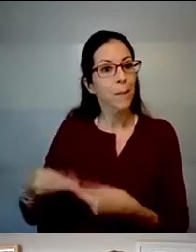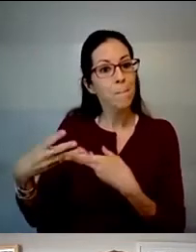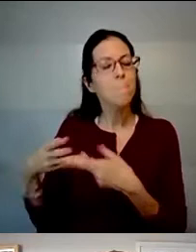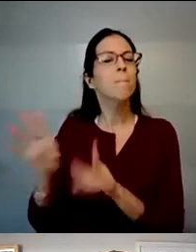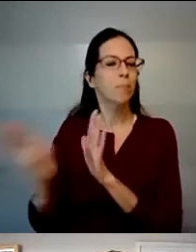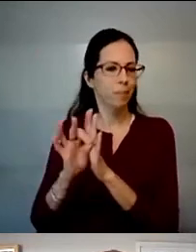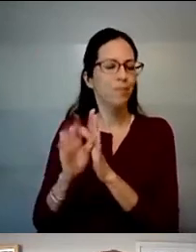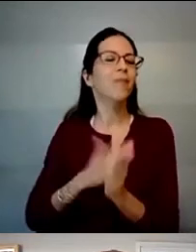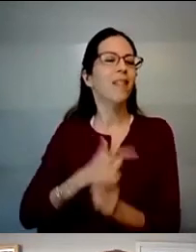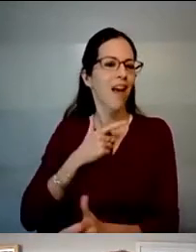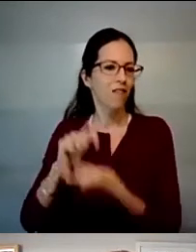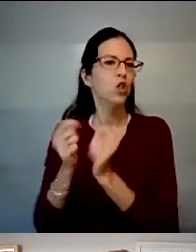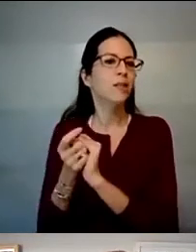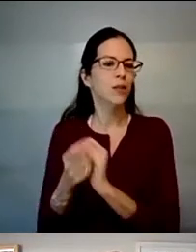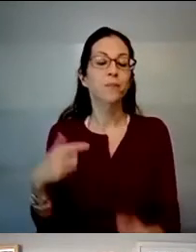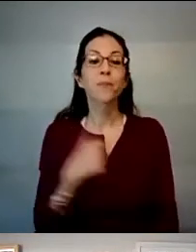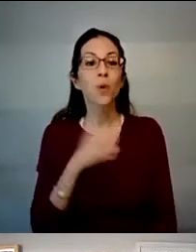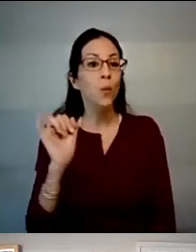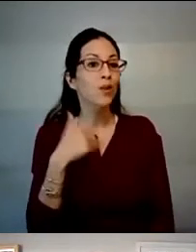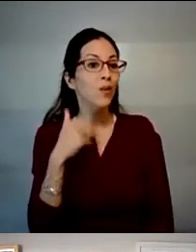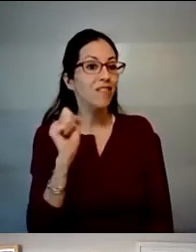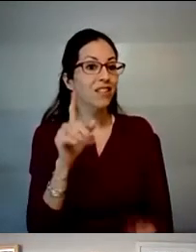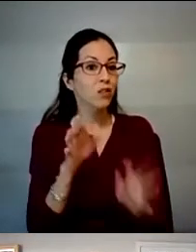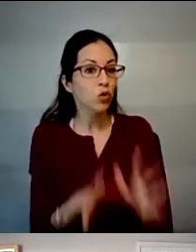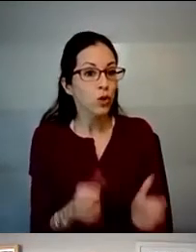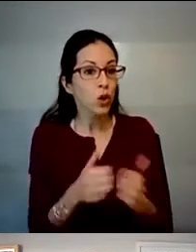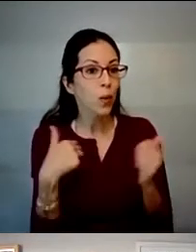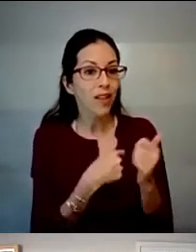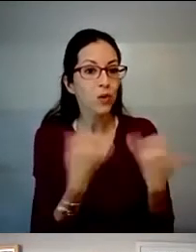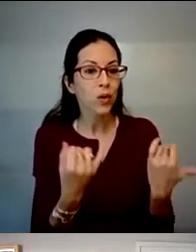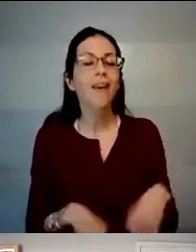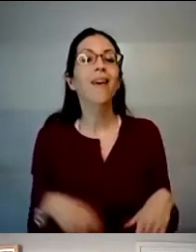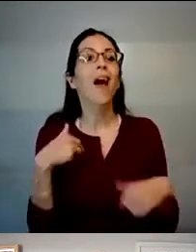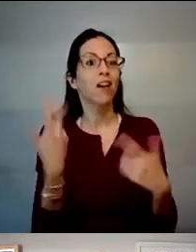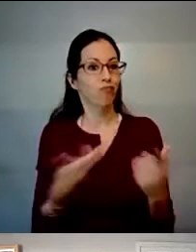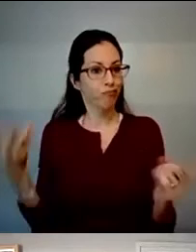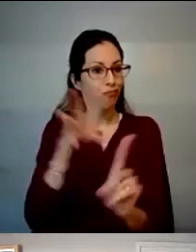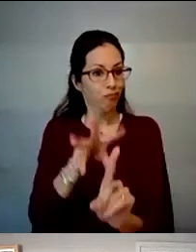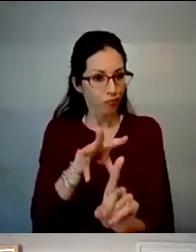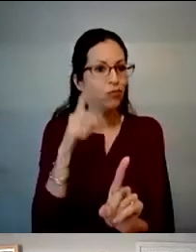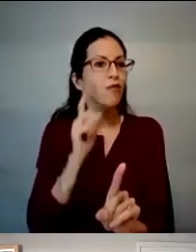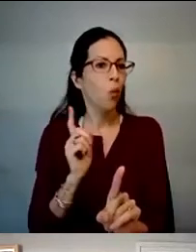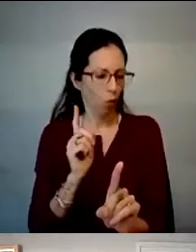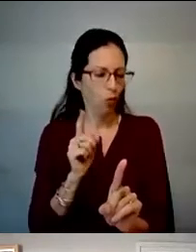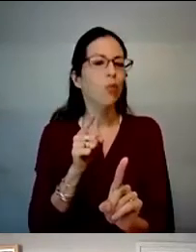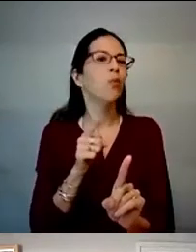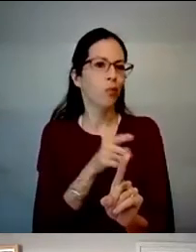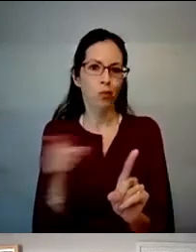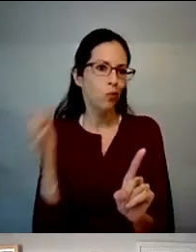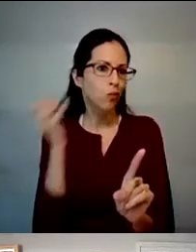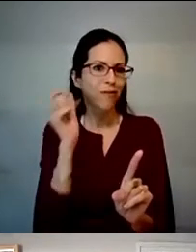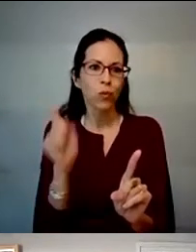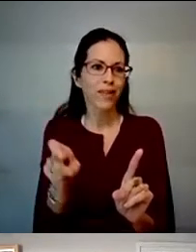an ASL interpreter with us today. I have them spotlighted today on our screens, so they should stay on your screen at